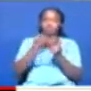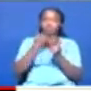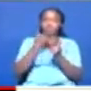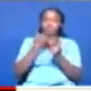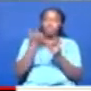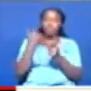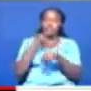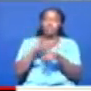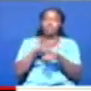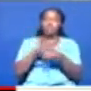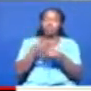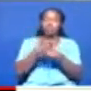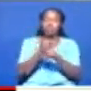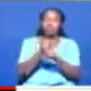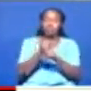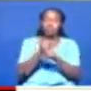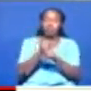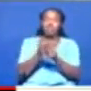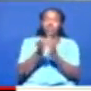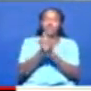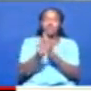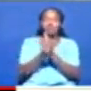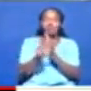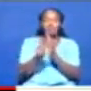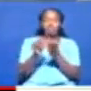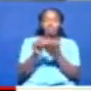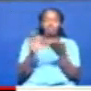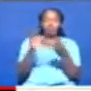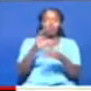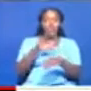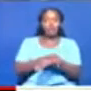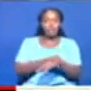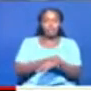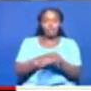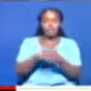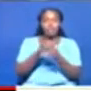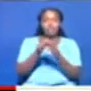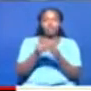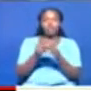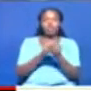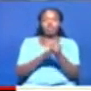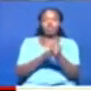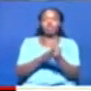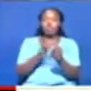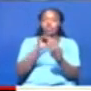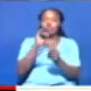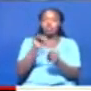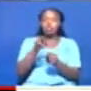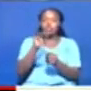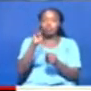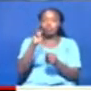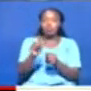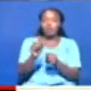season and has gained more skills than Jacaranda Motors team led by Kevin Jumba. It was a lot of fun being out